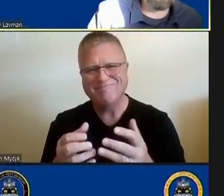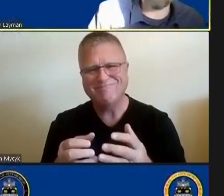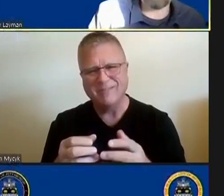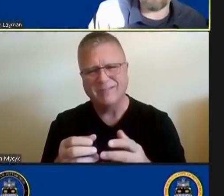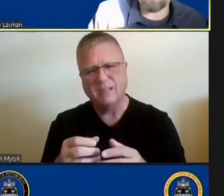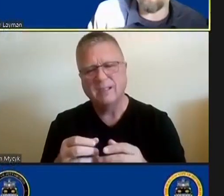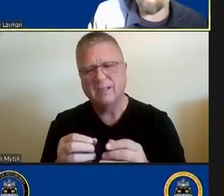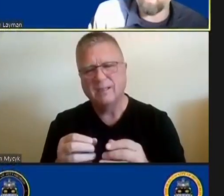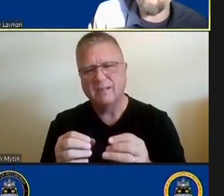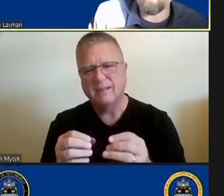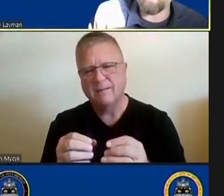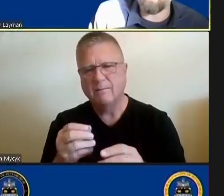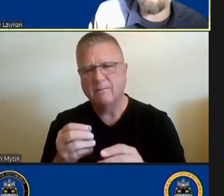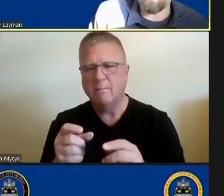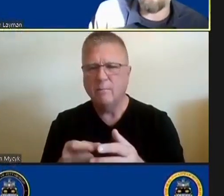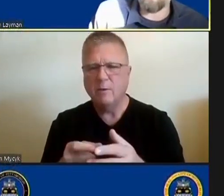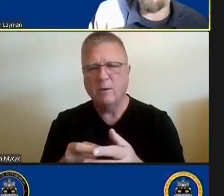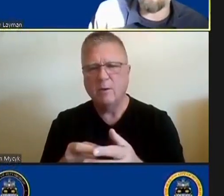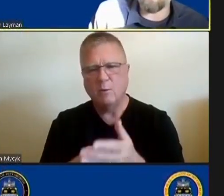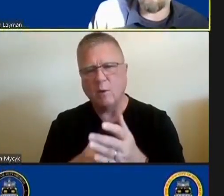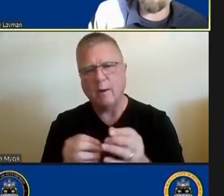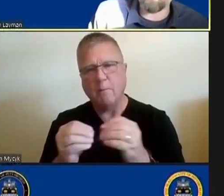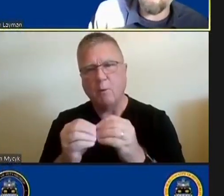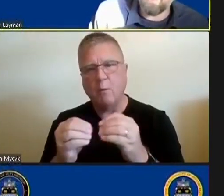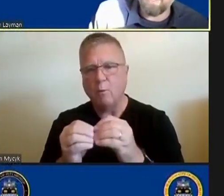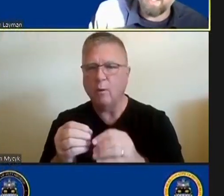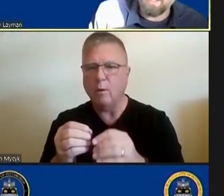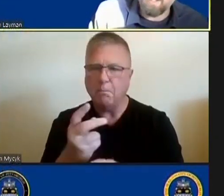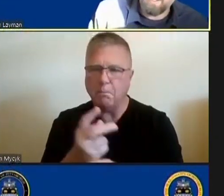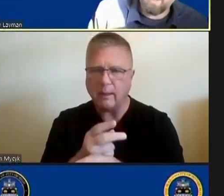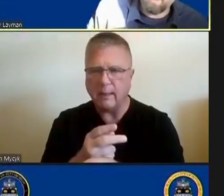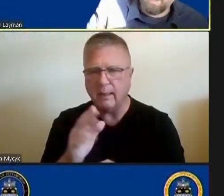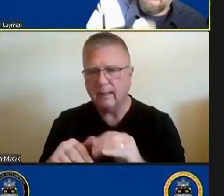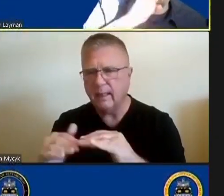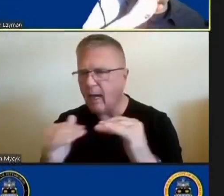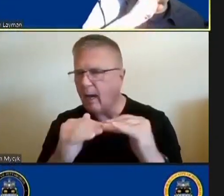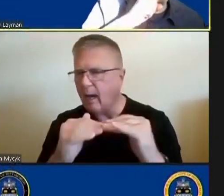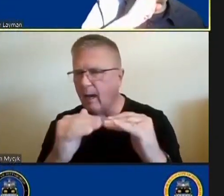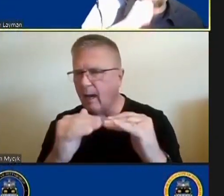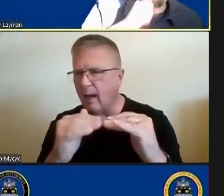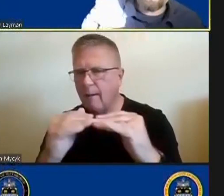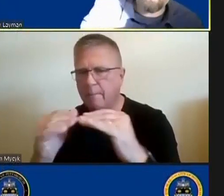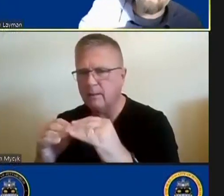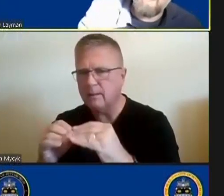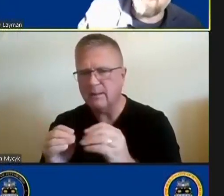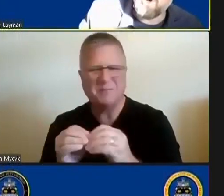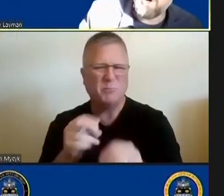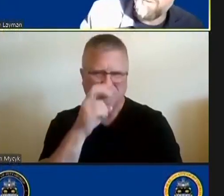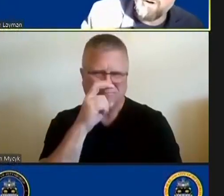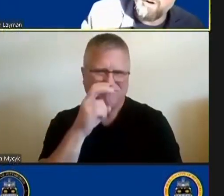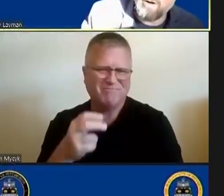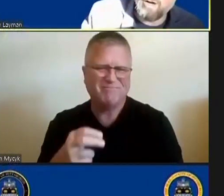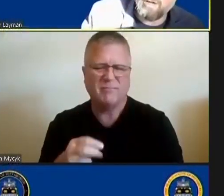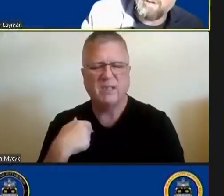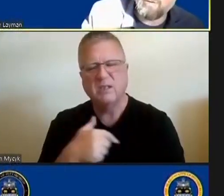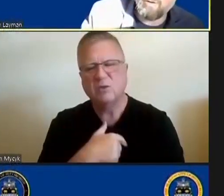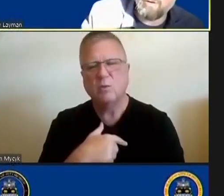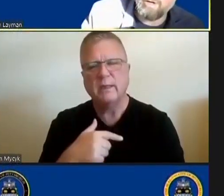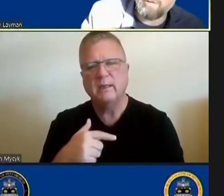required significantly more parking than a lot of our peer cities. And so